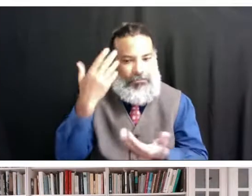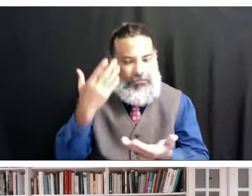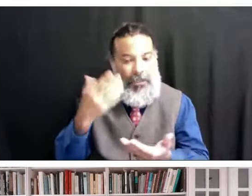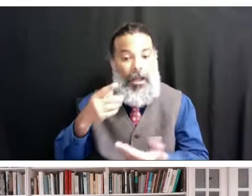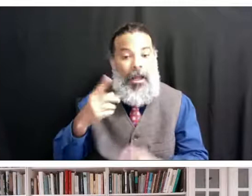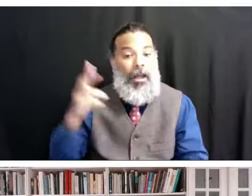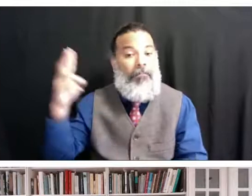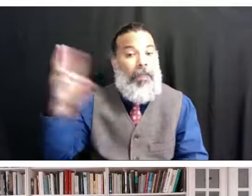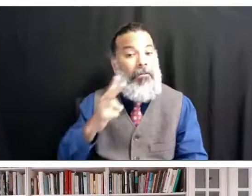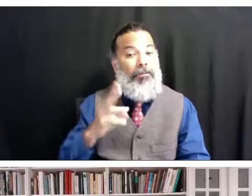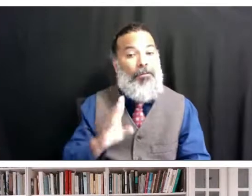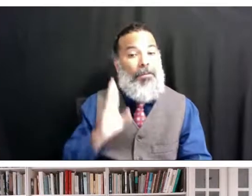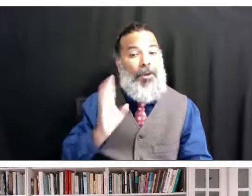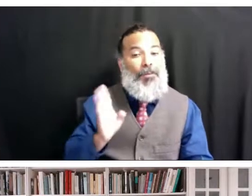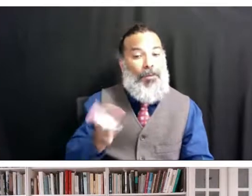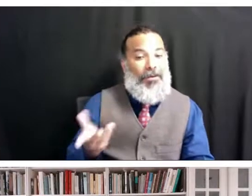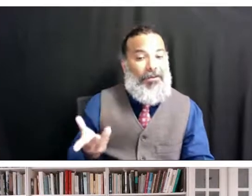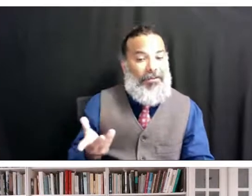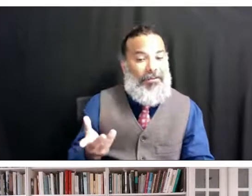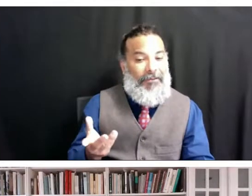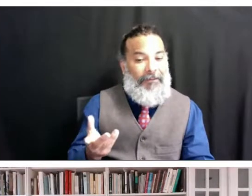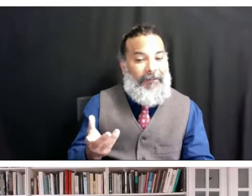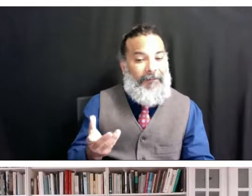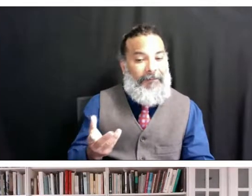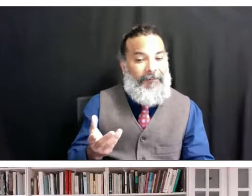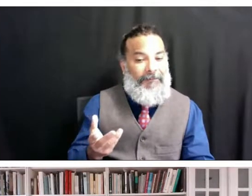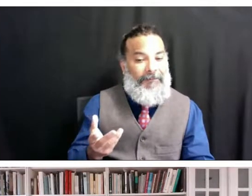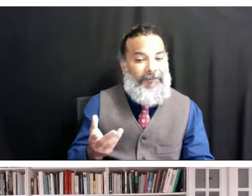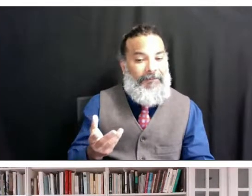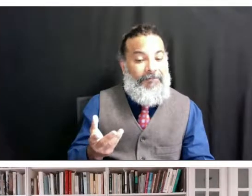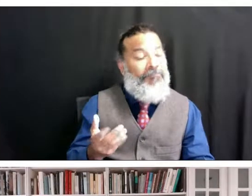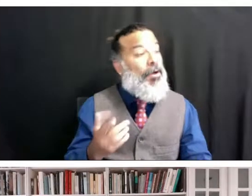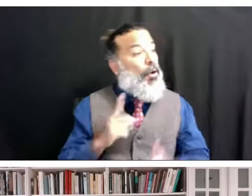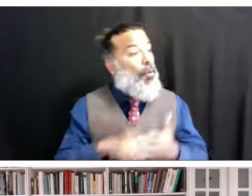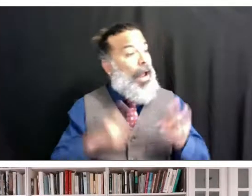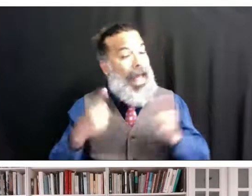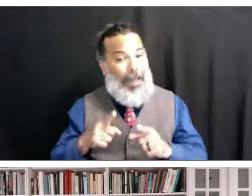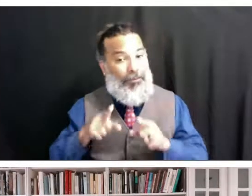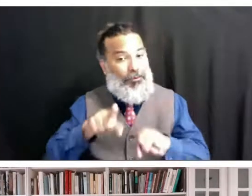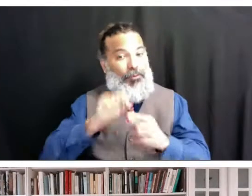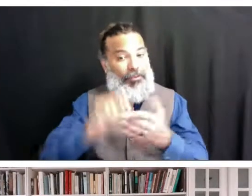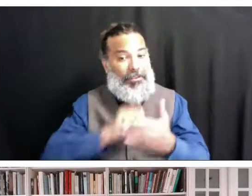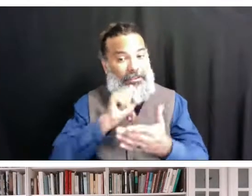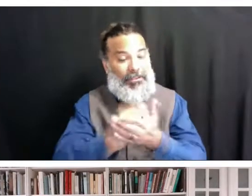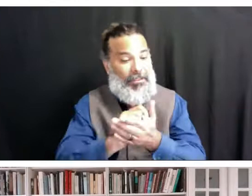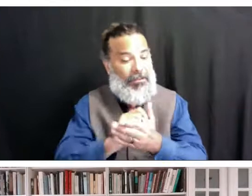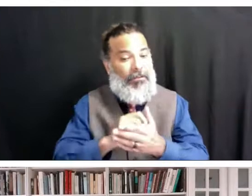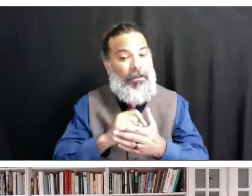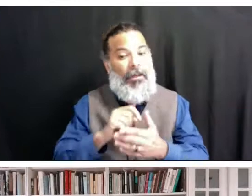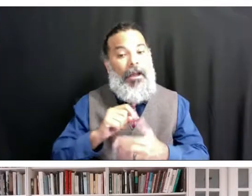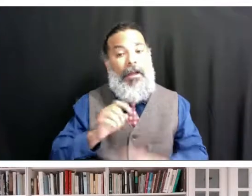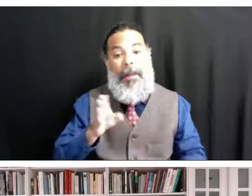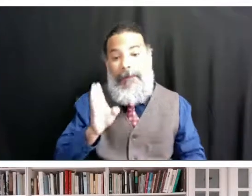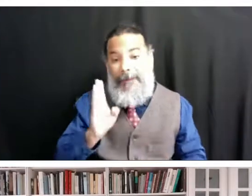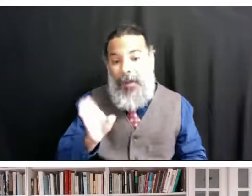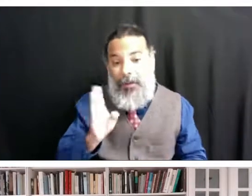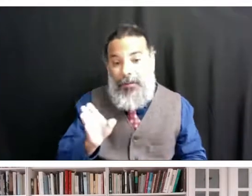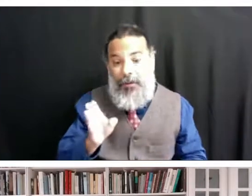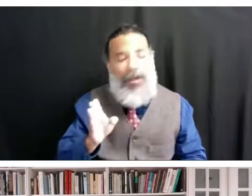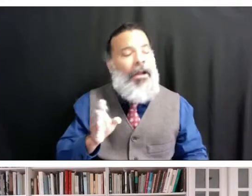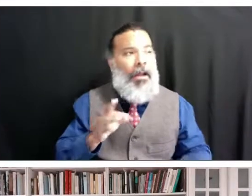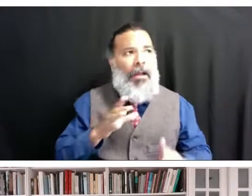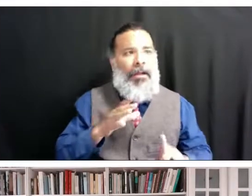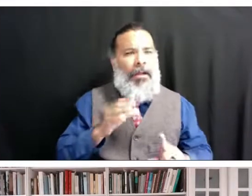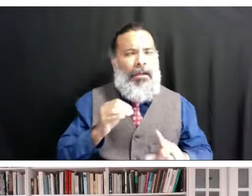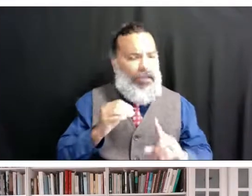come to Baltimore. And so what happened over time was that Baltimore, and also,